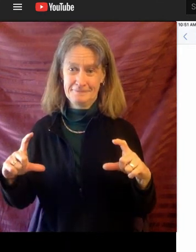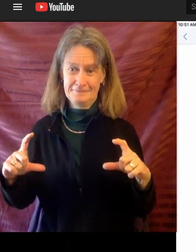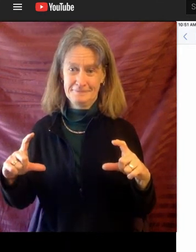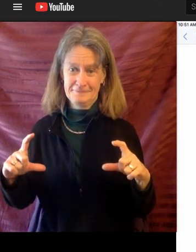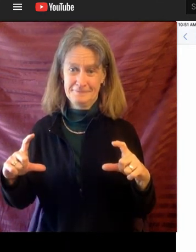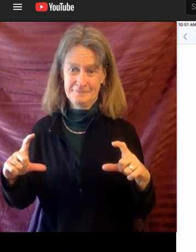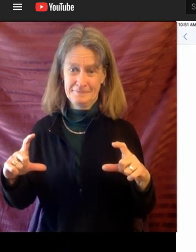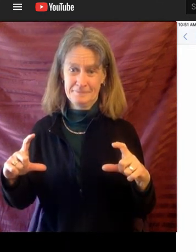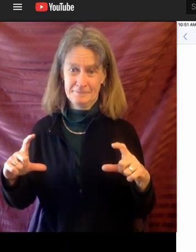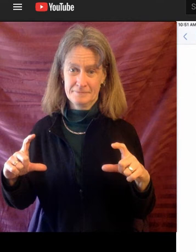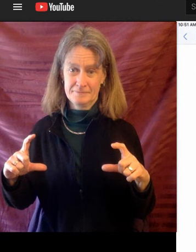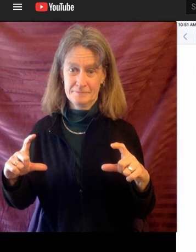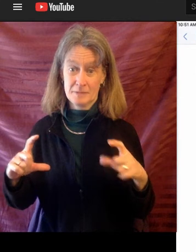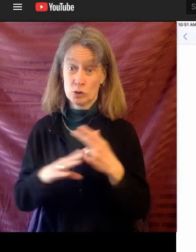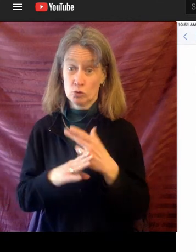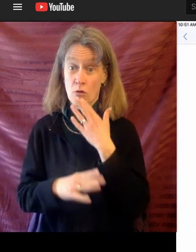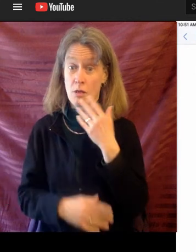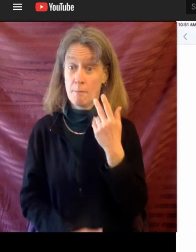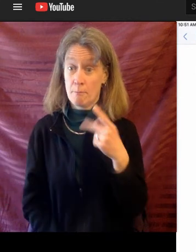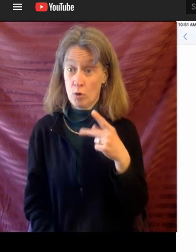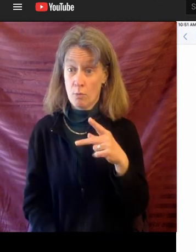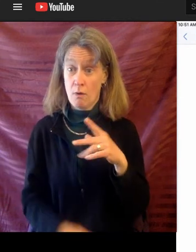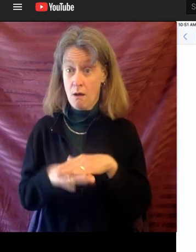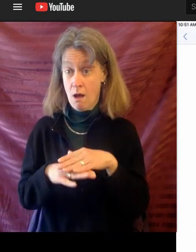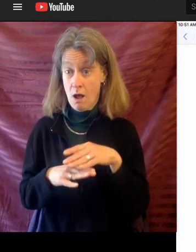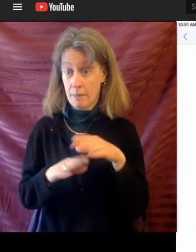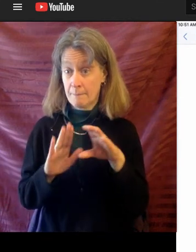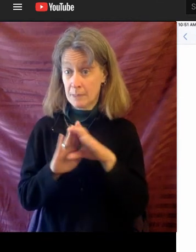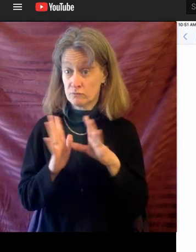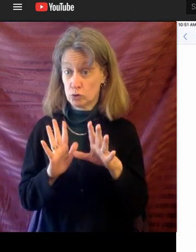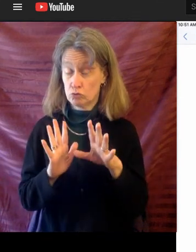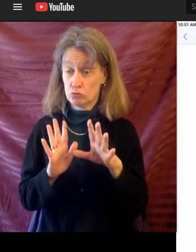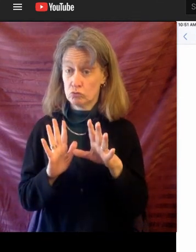And I labeled it in purple on my picture. Check.